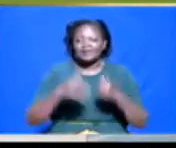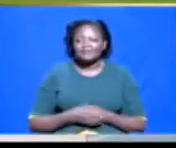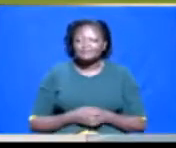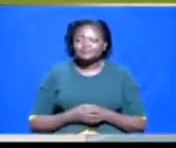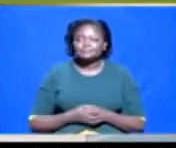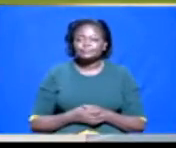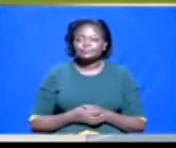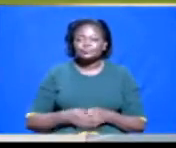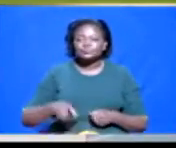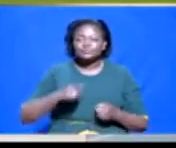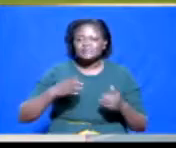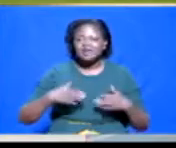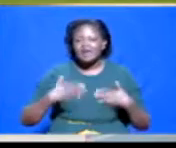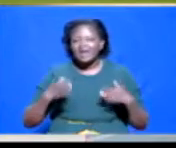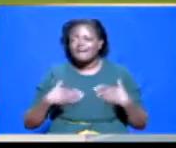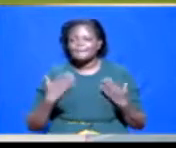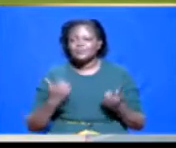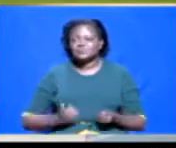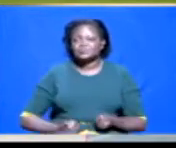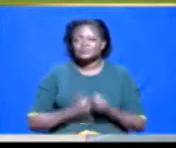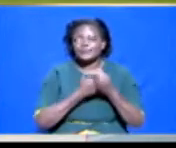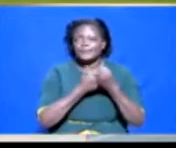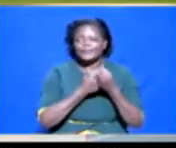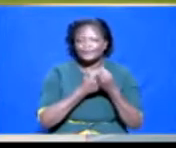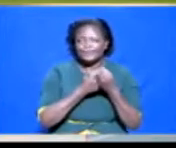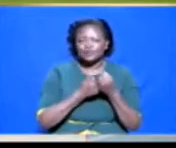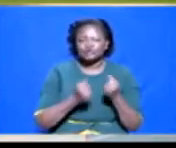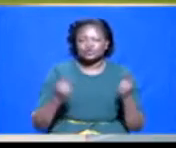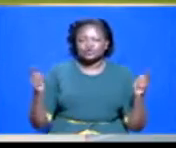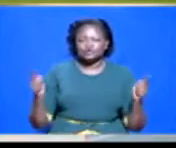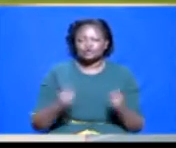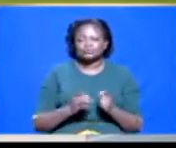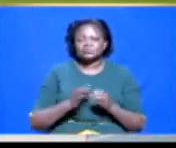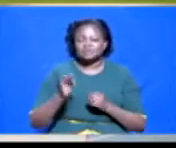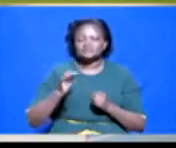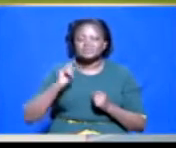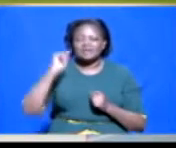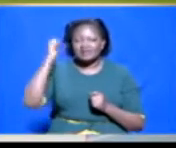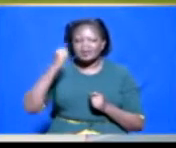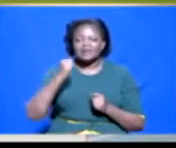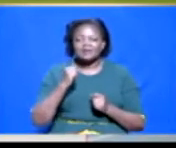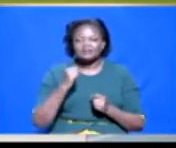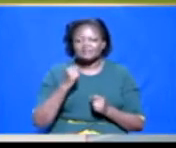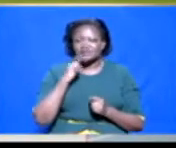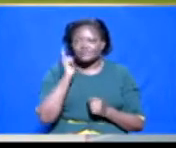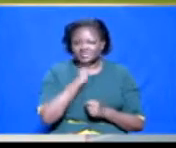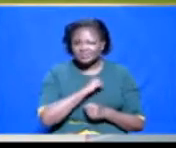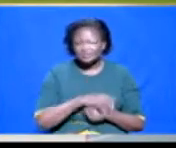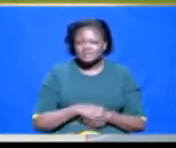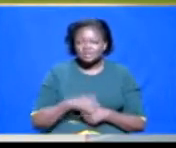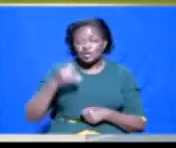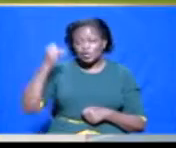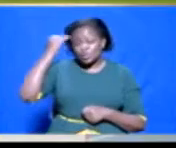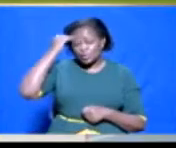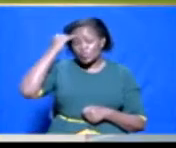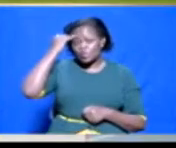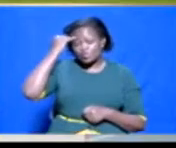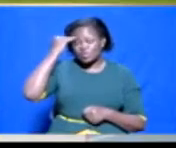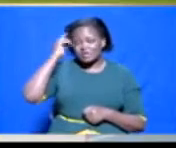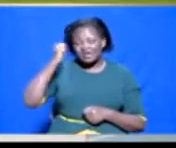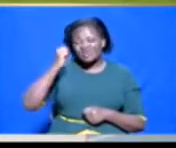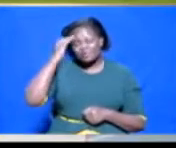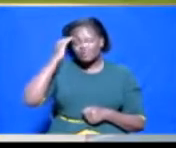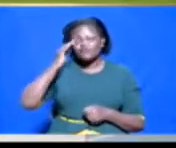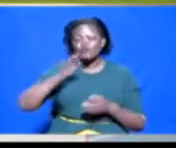also delighted, of course, to support short distance. Kenya, as I've said, is known for mid to long distance, so delighted